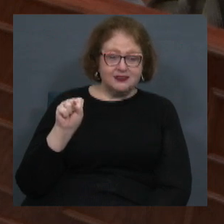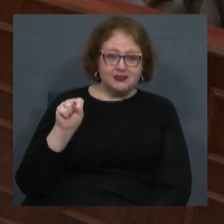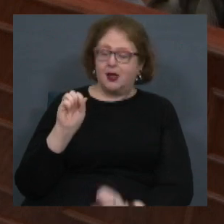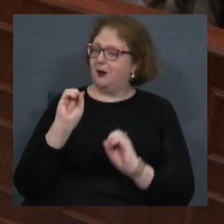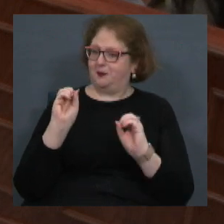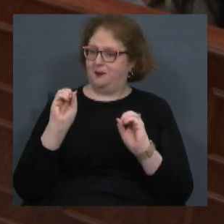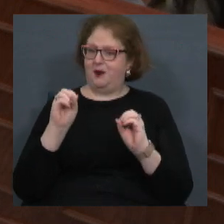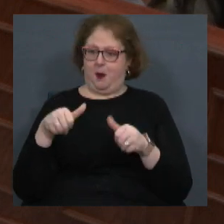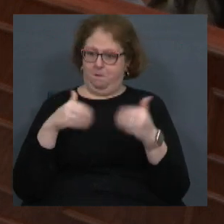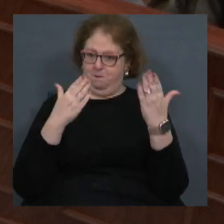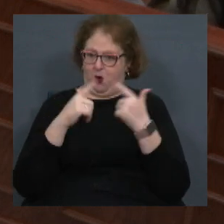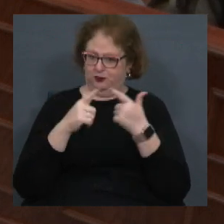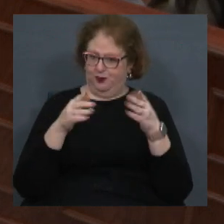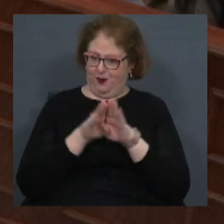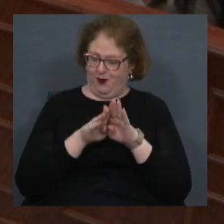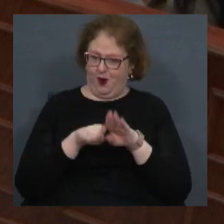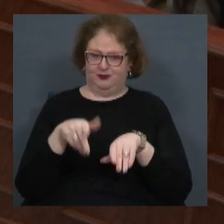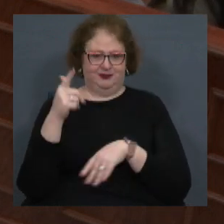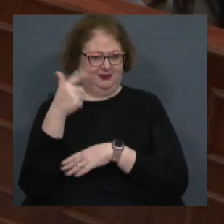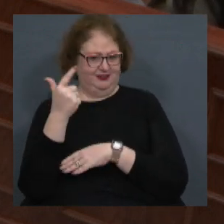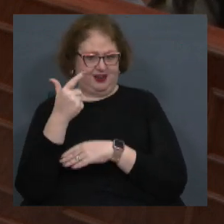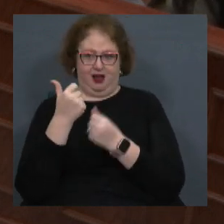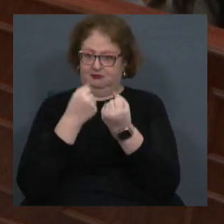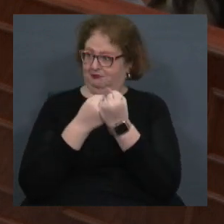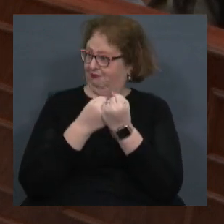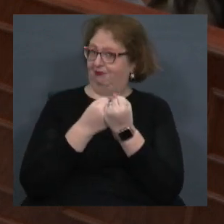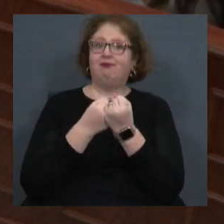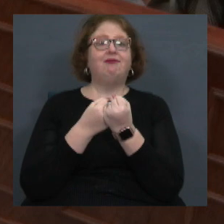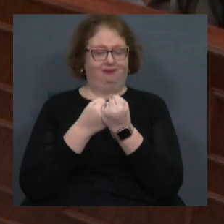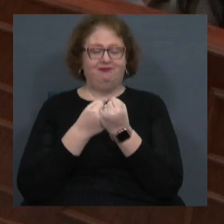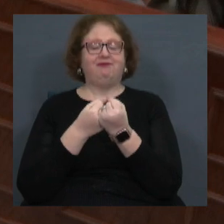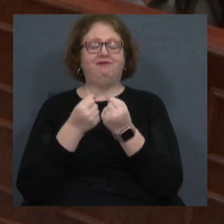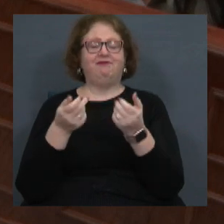Oh, there's a motion, there's a second. All those in favor, please say aye. Aye.